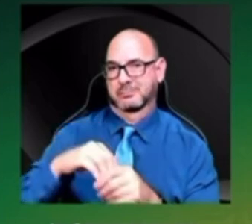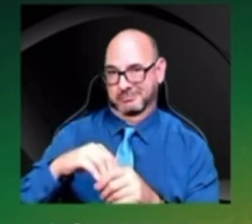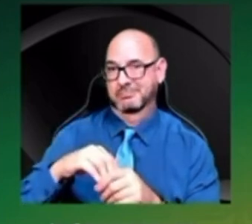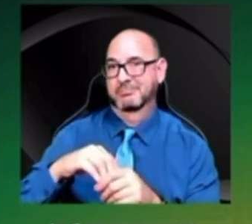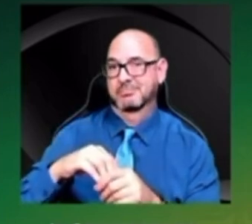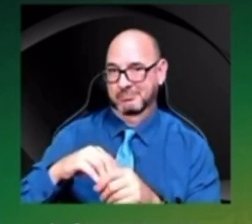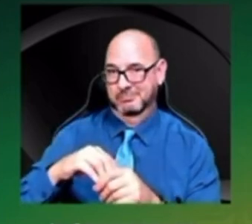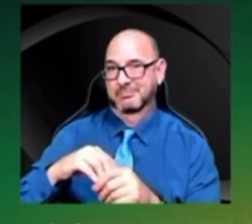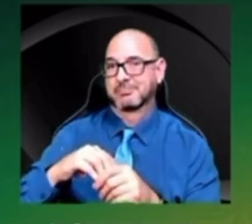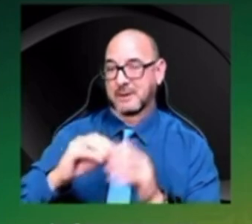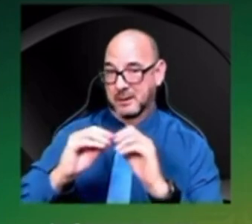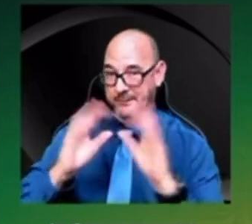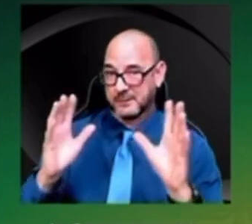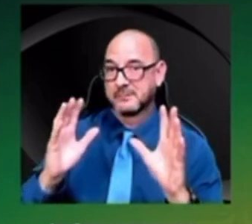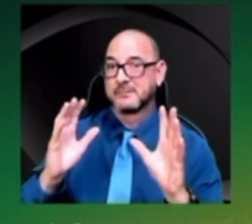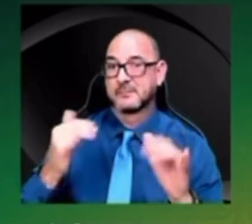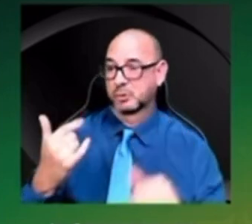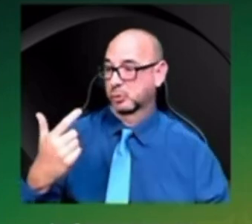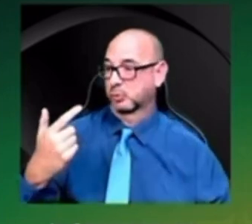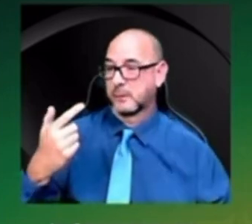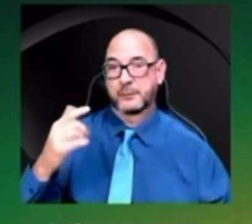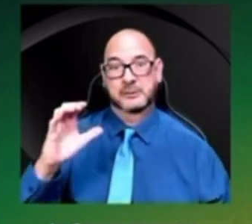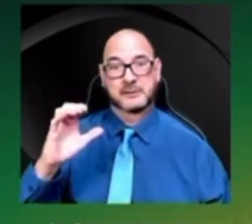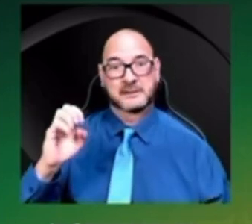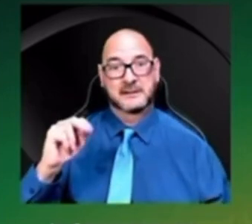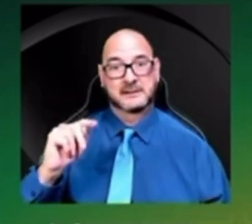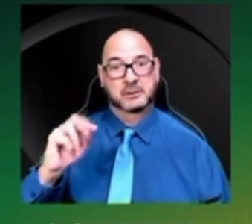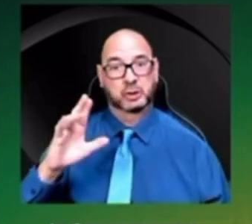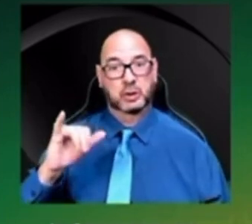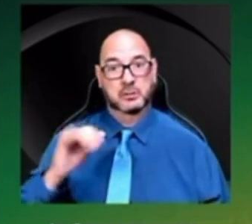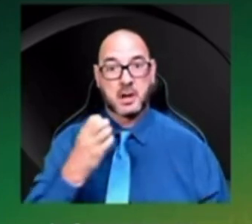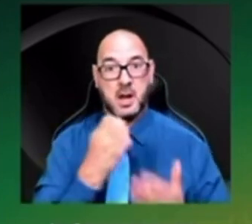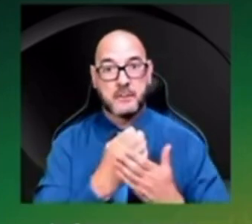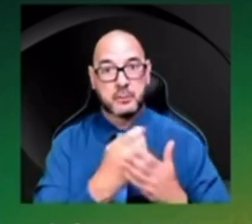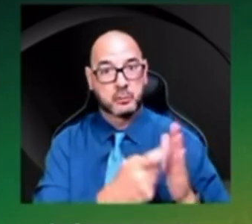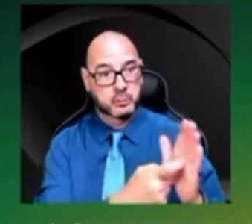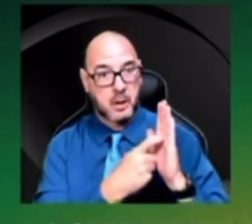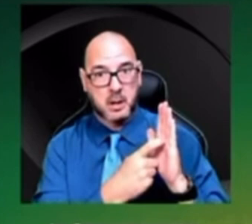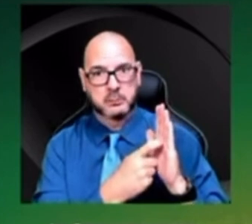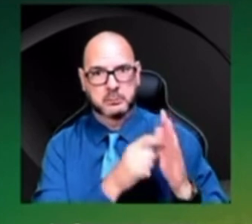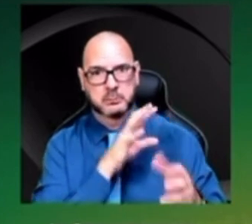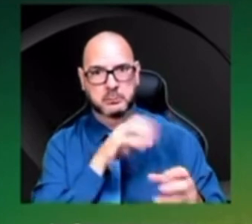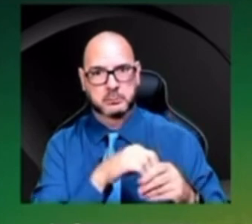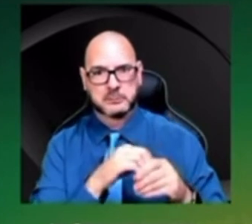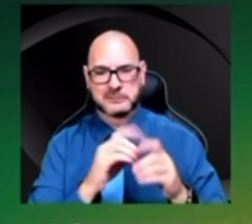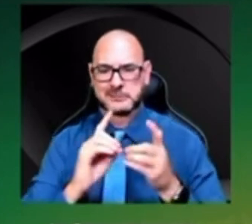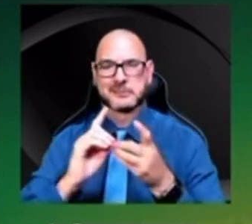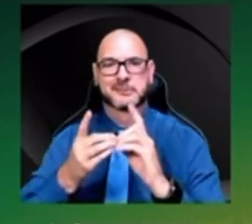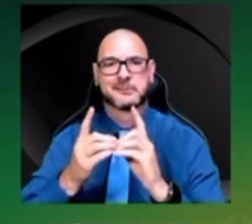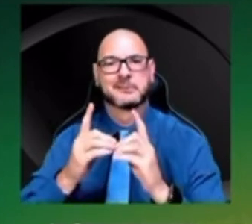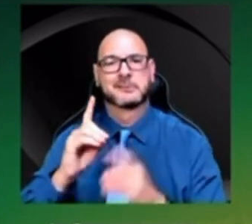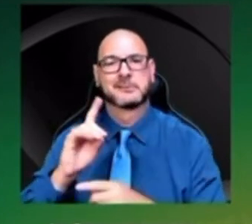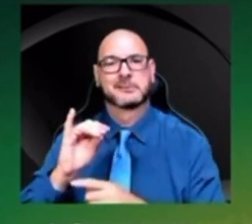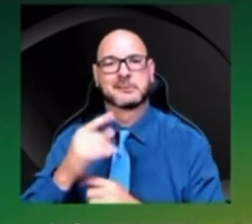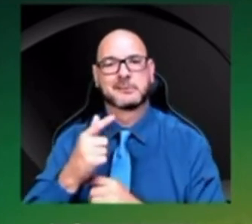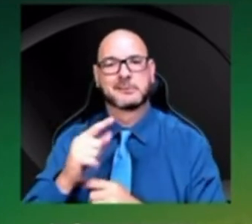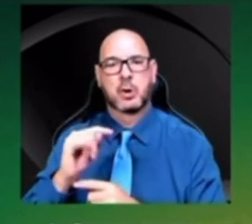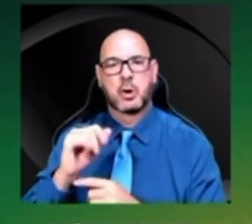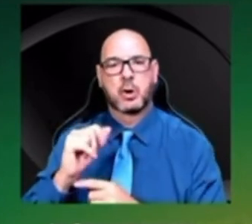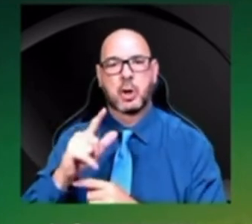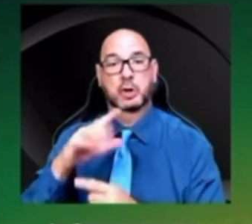21st century economies require digital inclusion for the economic empowerment of anyone and all